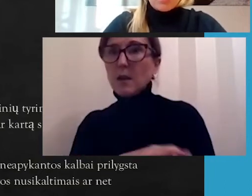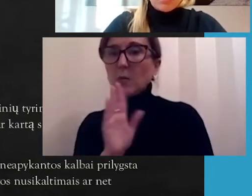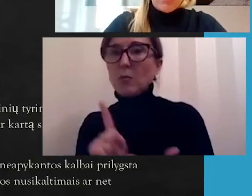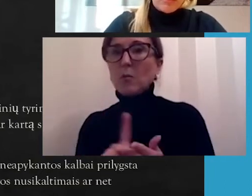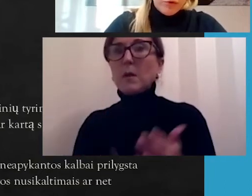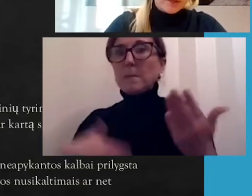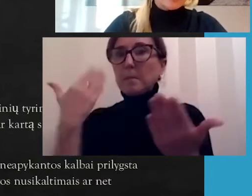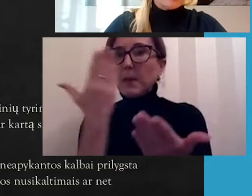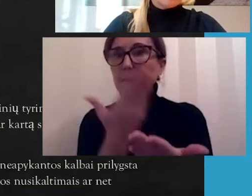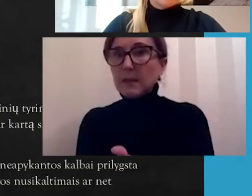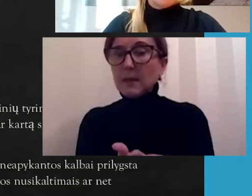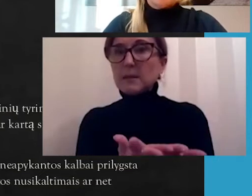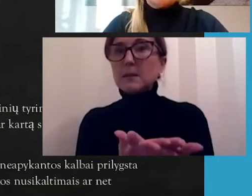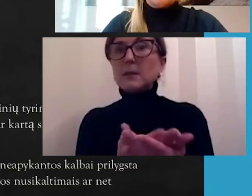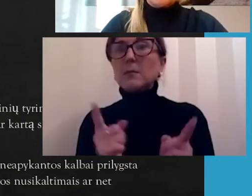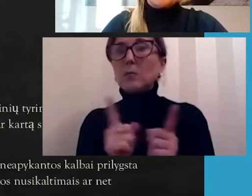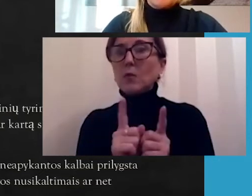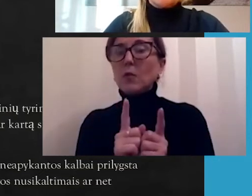in the court ruling.